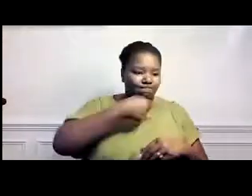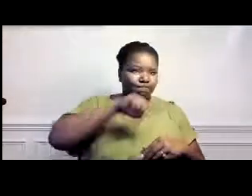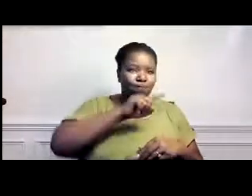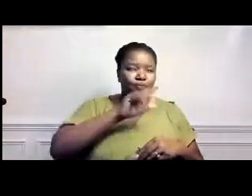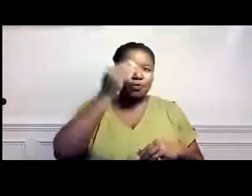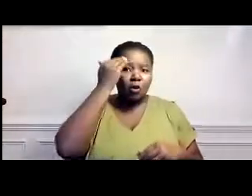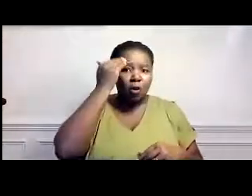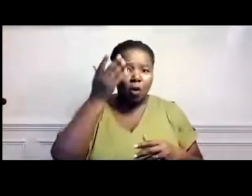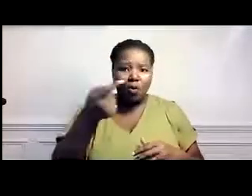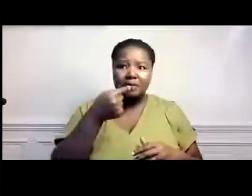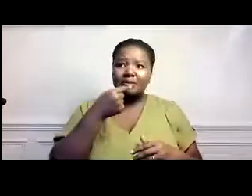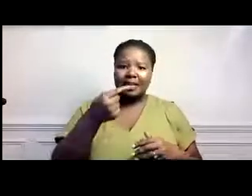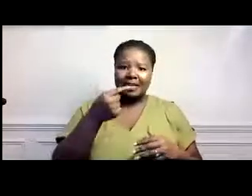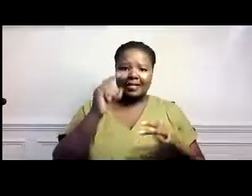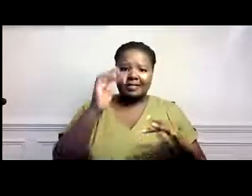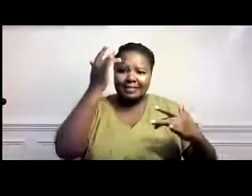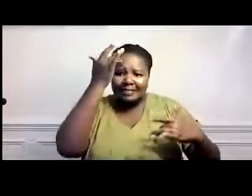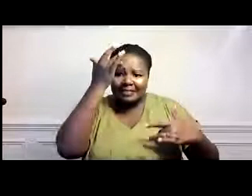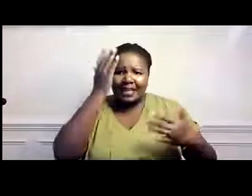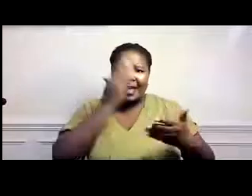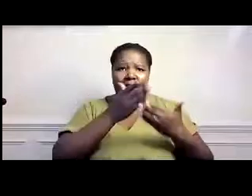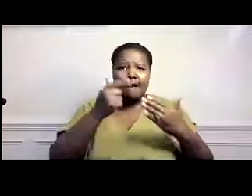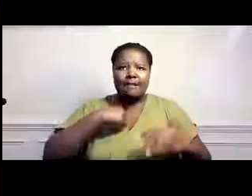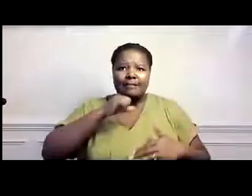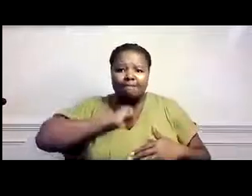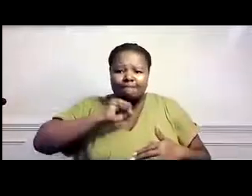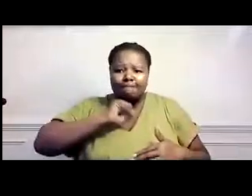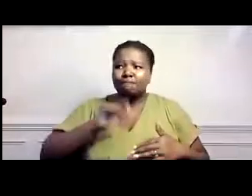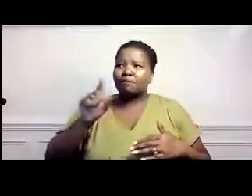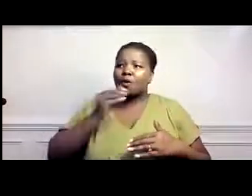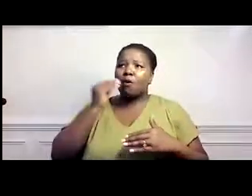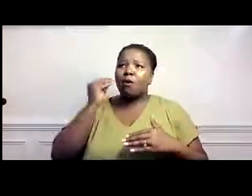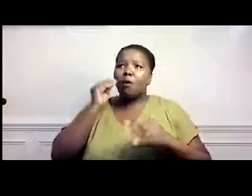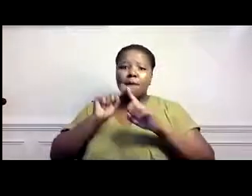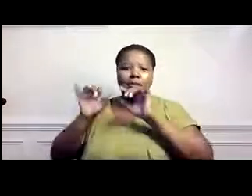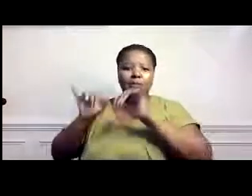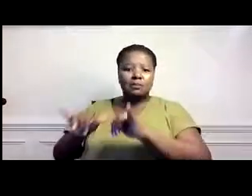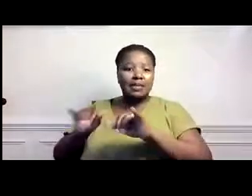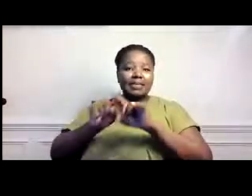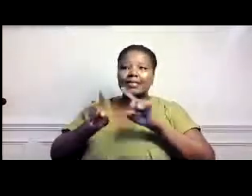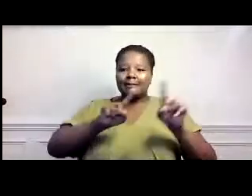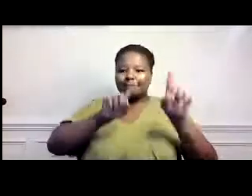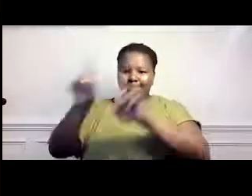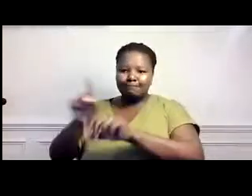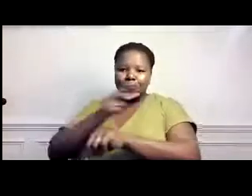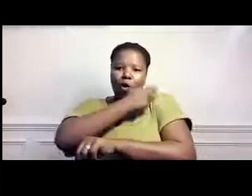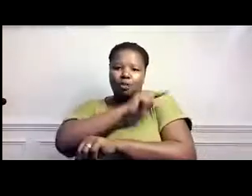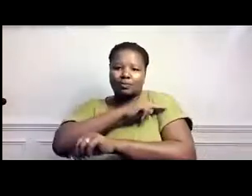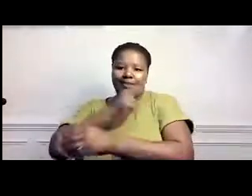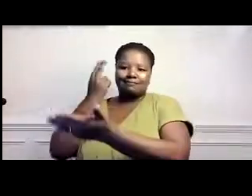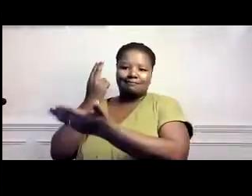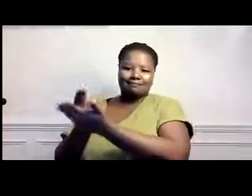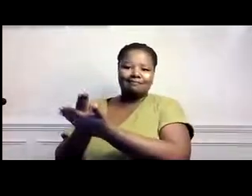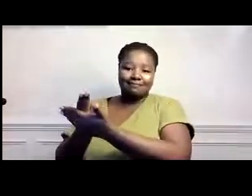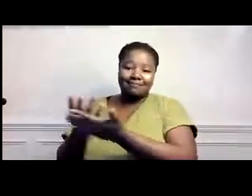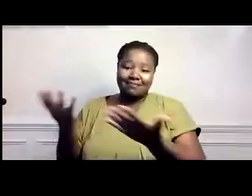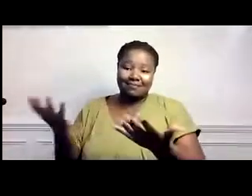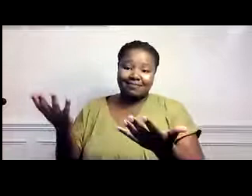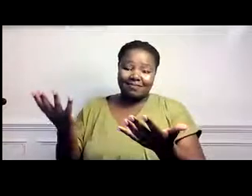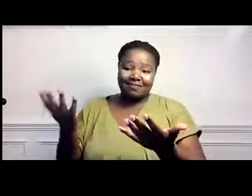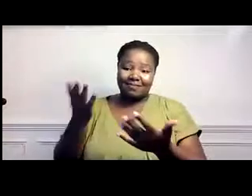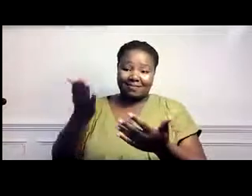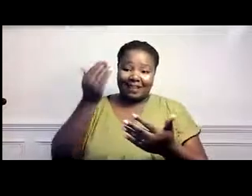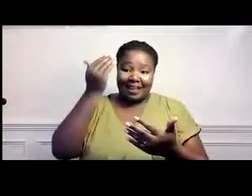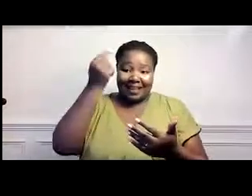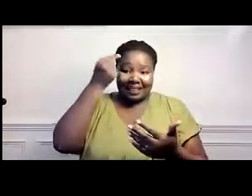have symptoms and they could fight them at home, but then others had to go directly into the hospital. So I think if you